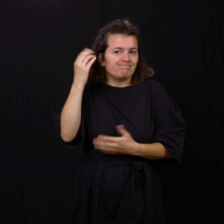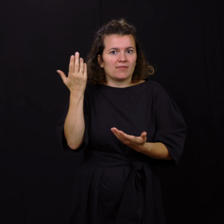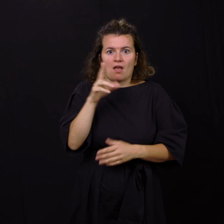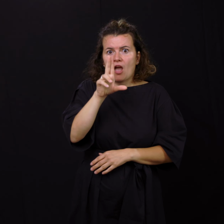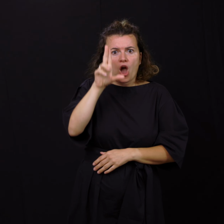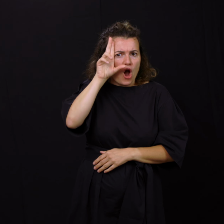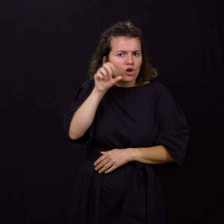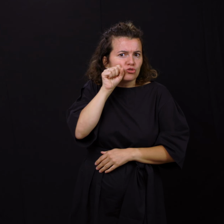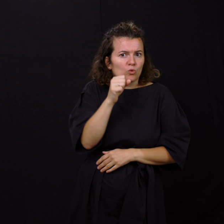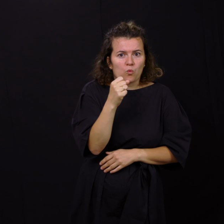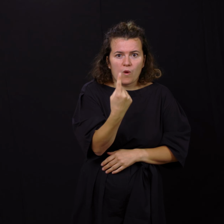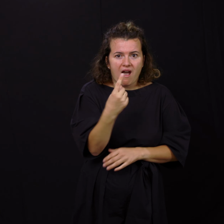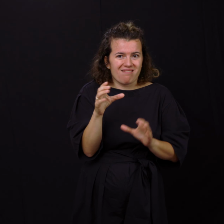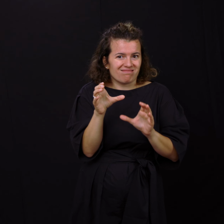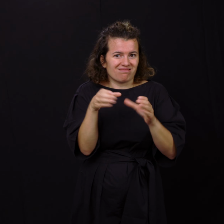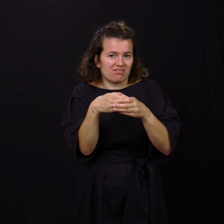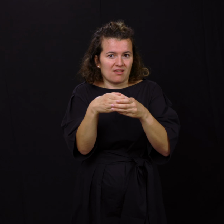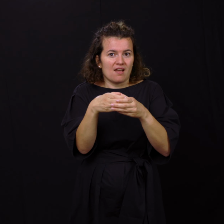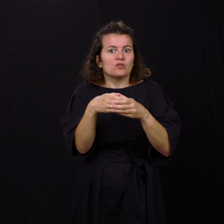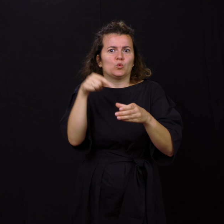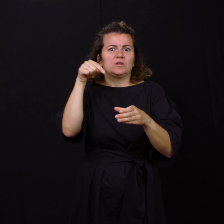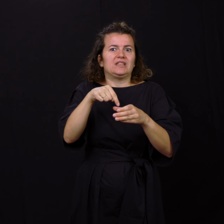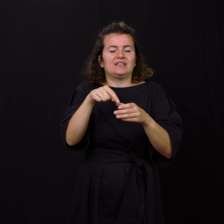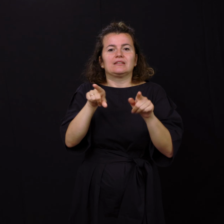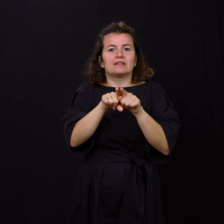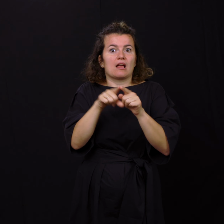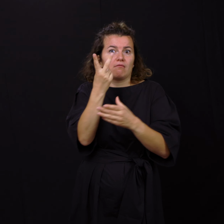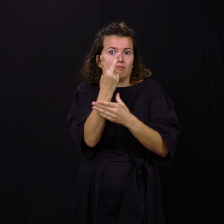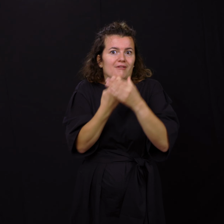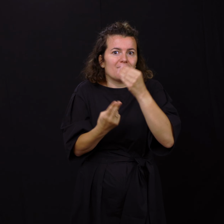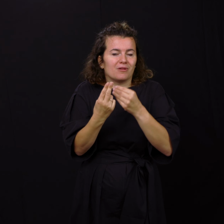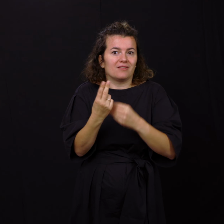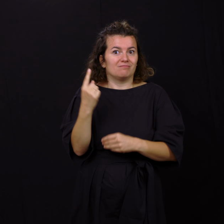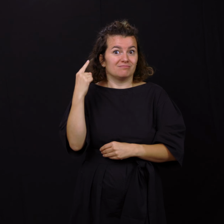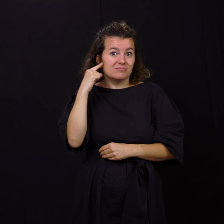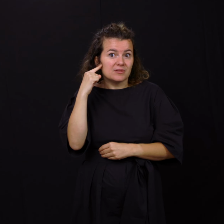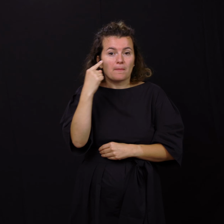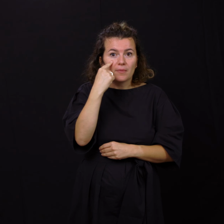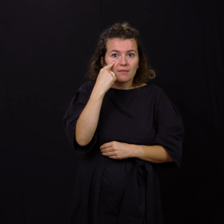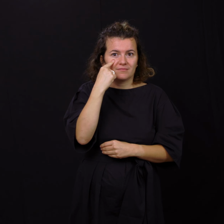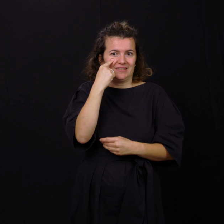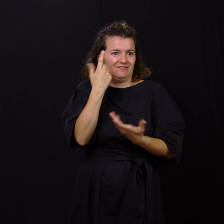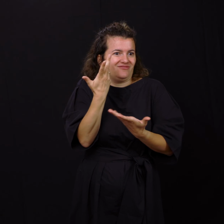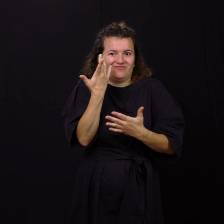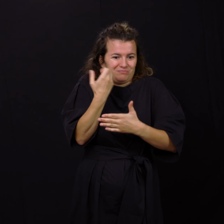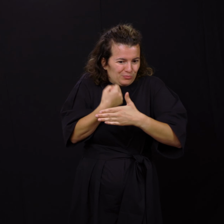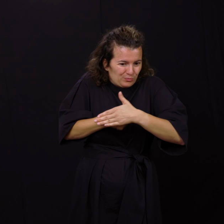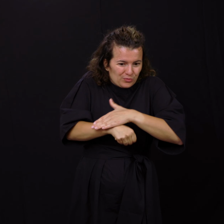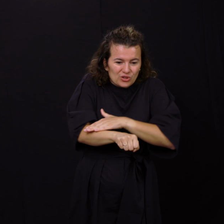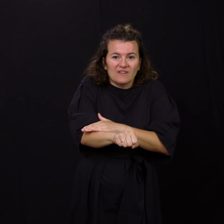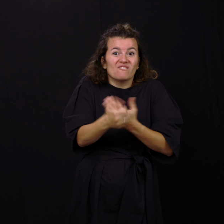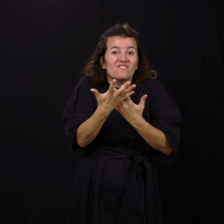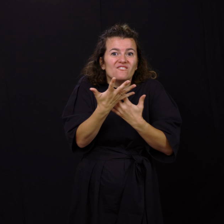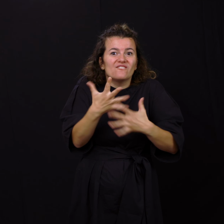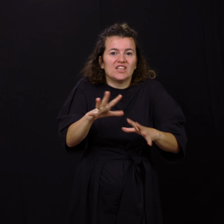1, where there is a congenital defect. So at birth defect in these